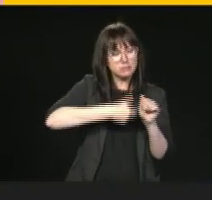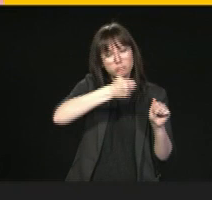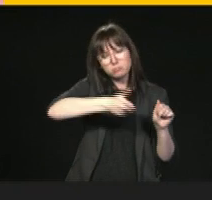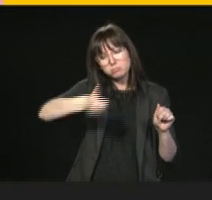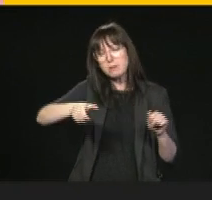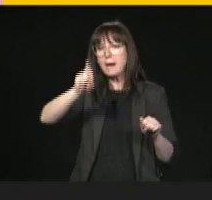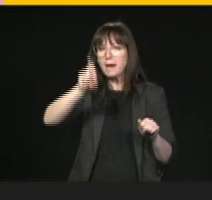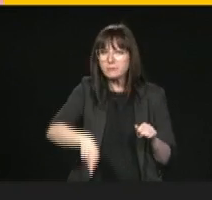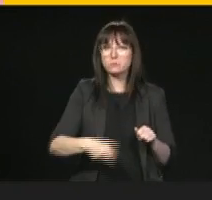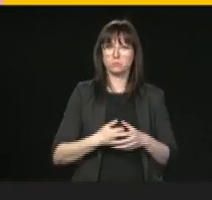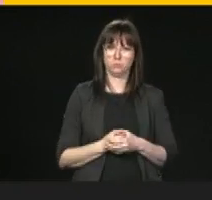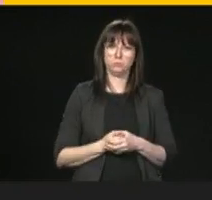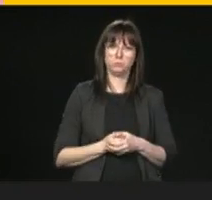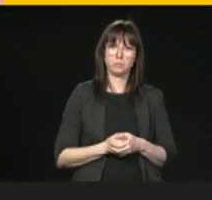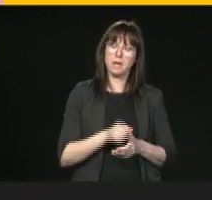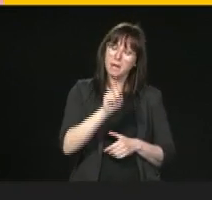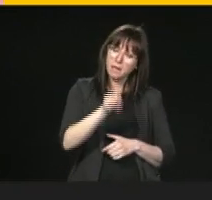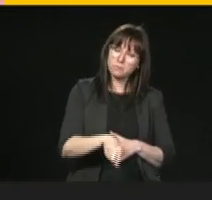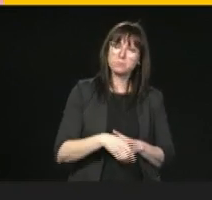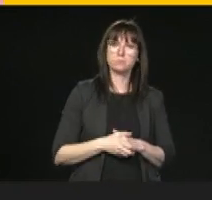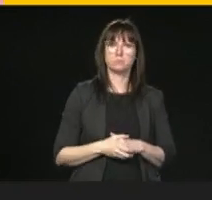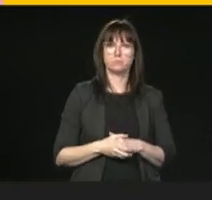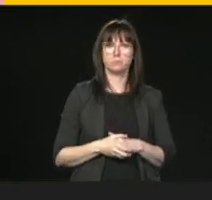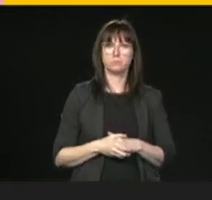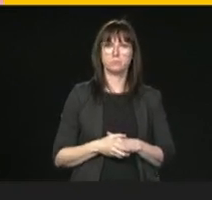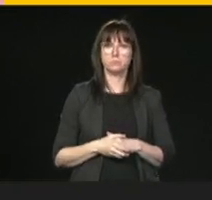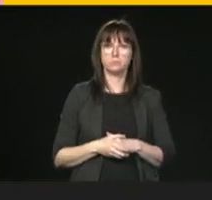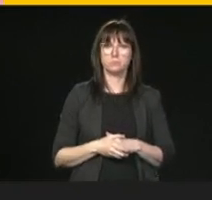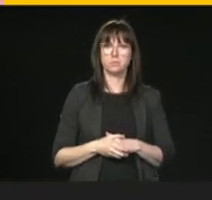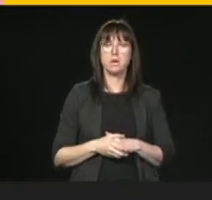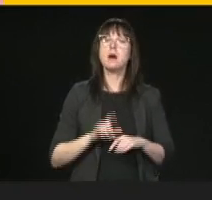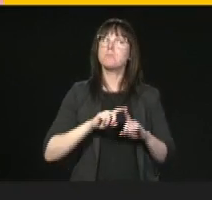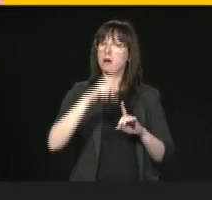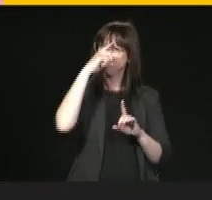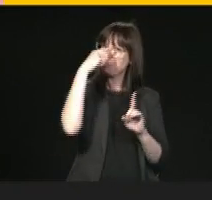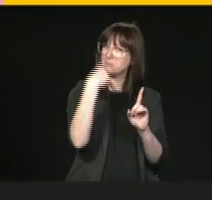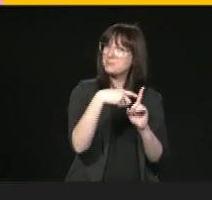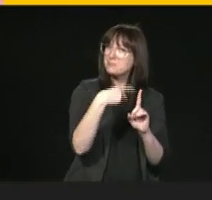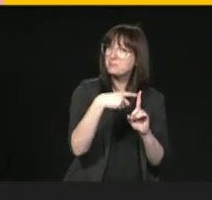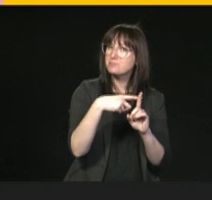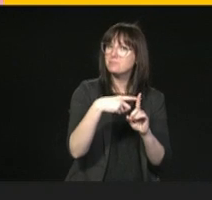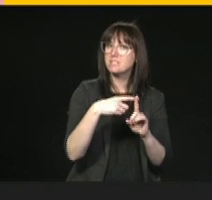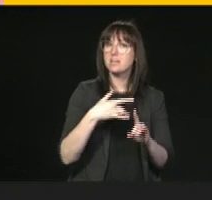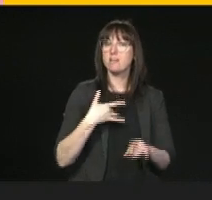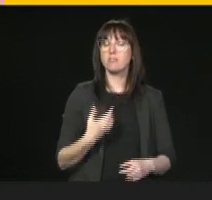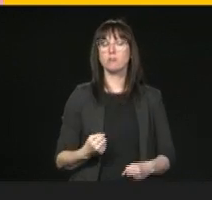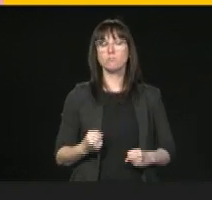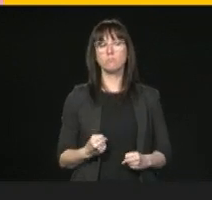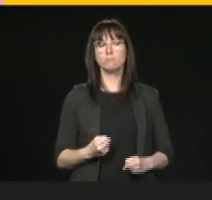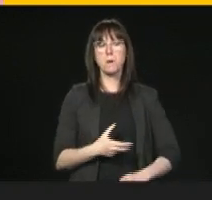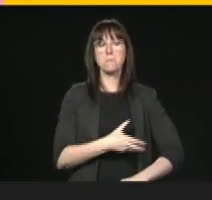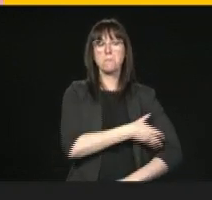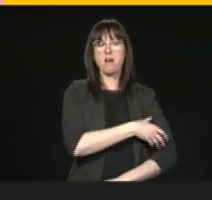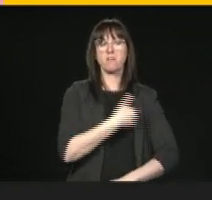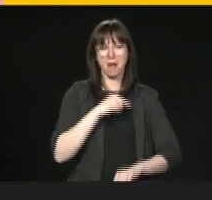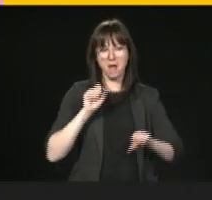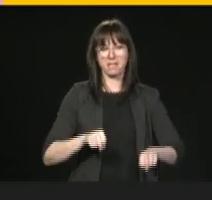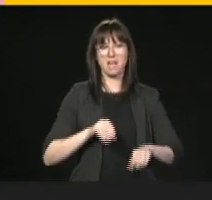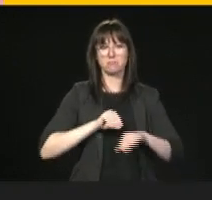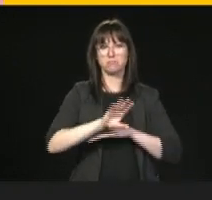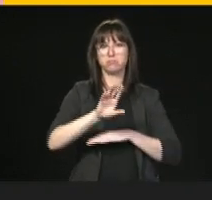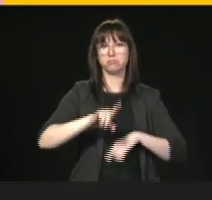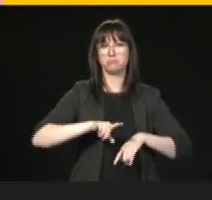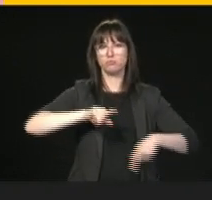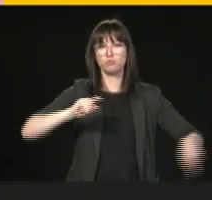to be hopeful, to feel very powerful, and to know that we are going to get through this because